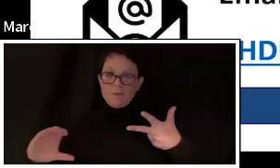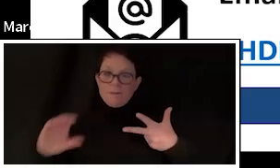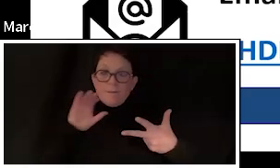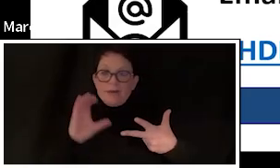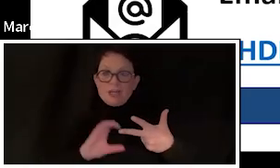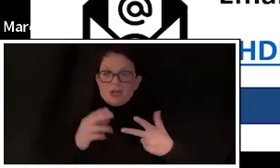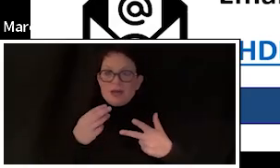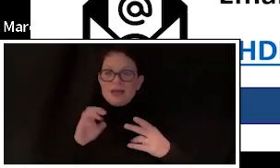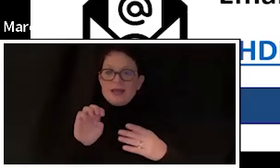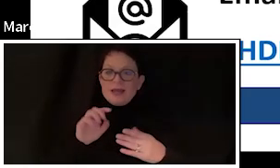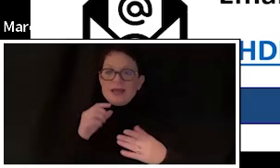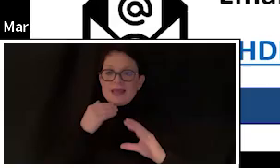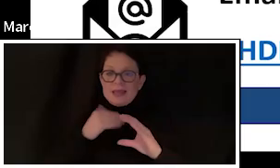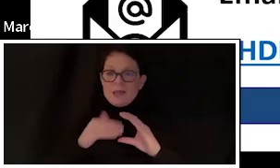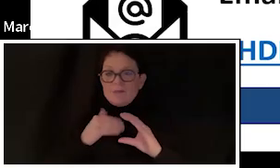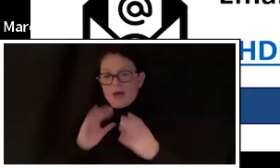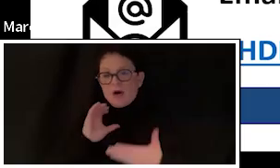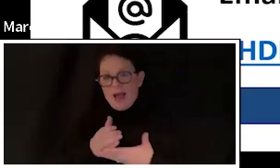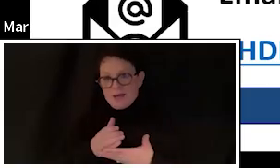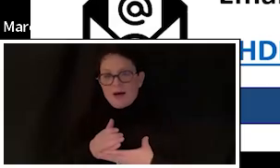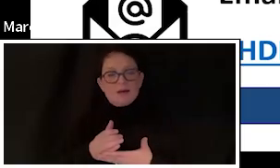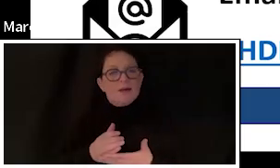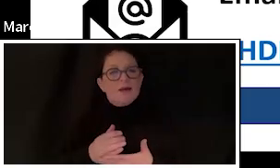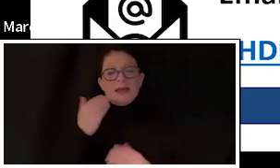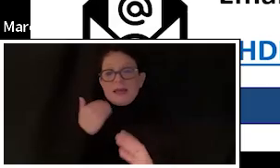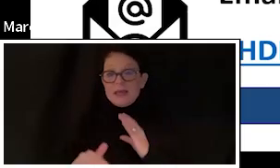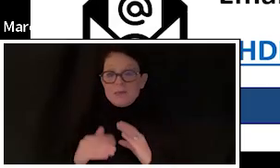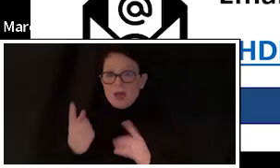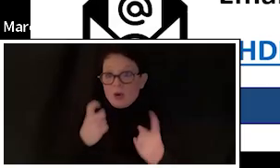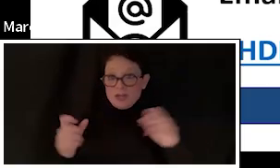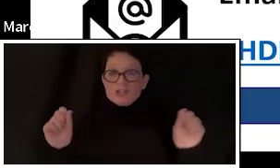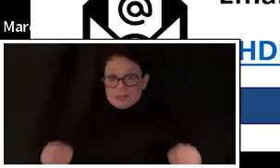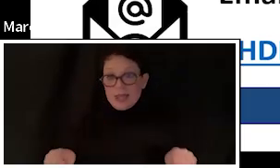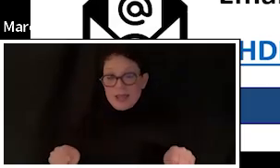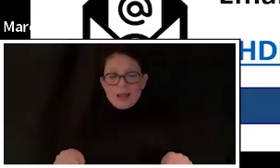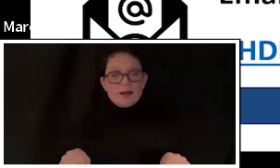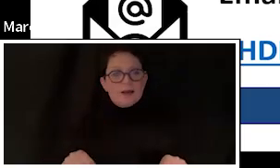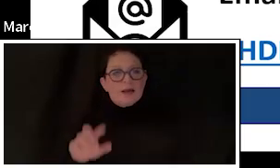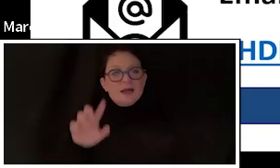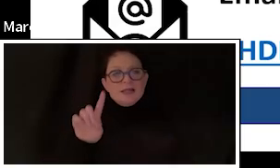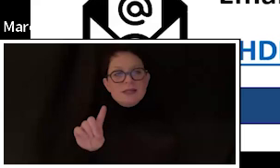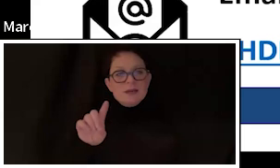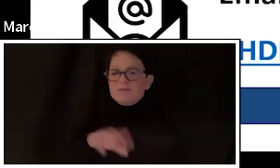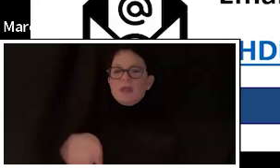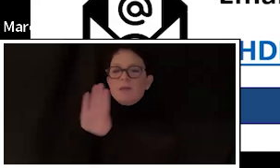is an email icon. And our email, if you have questions, is